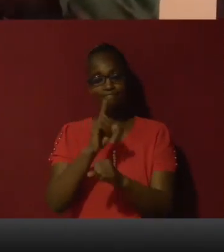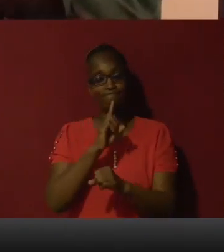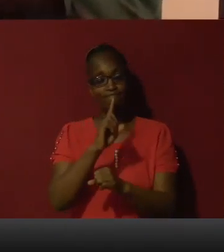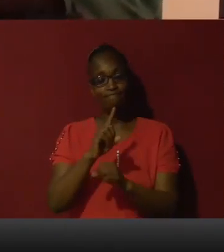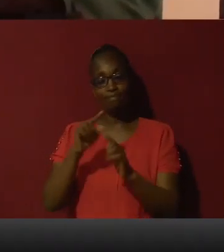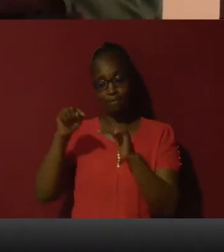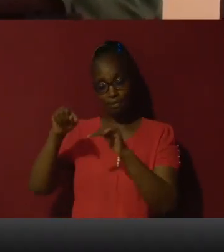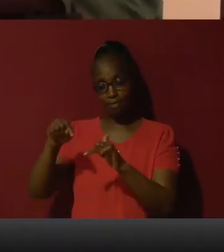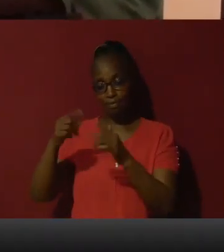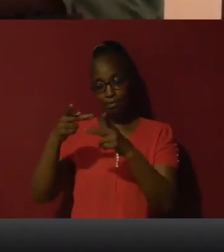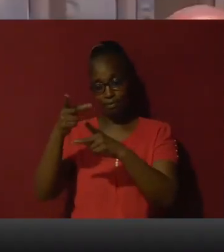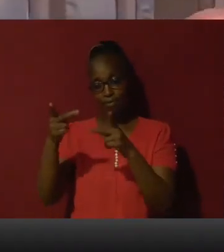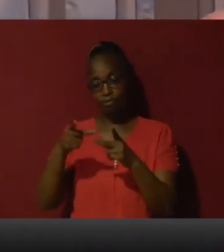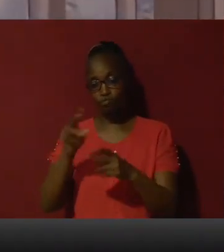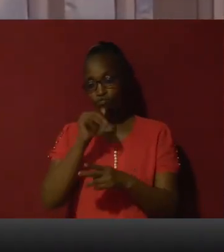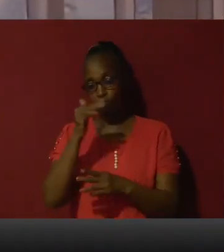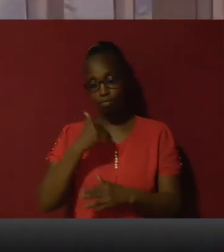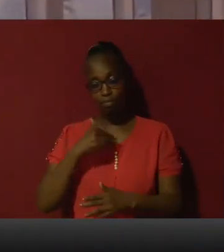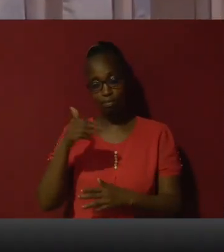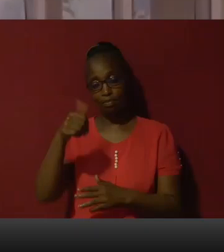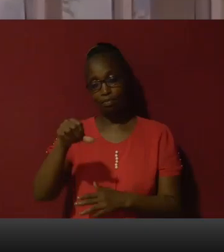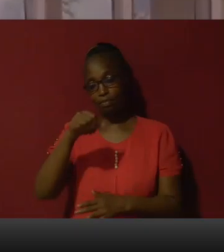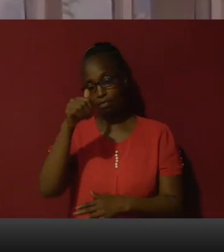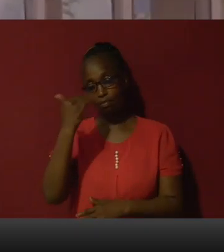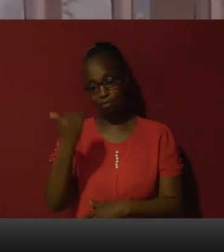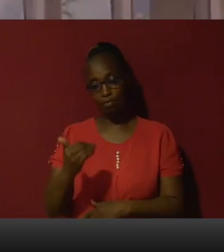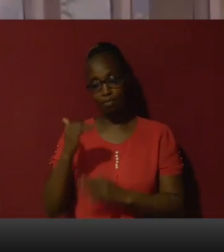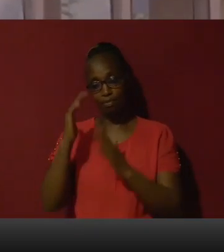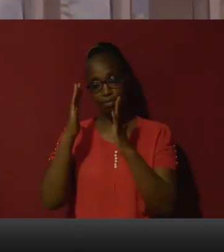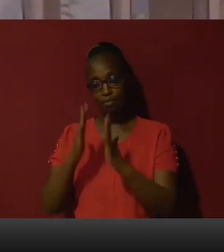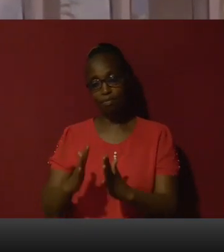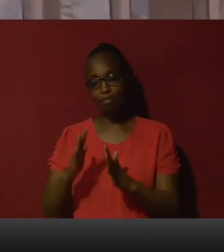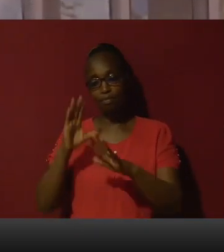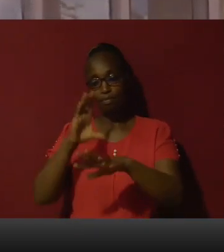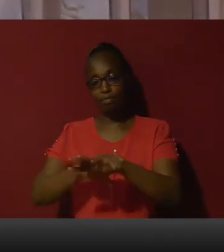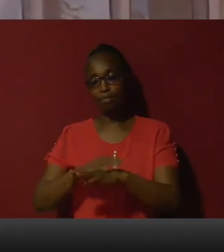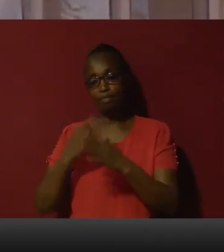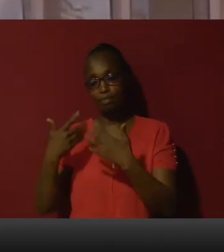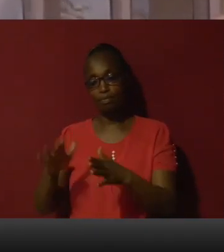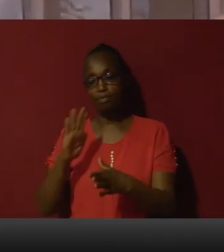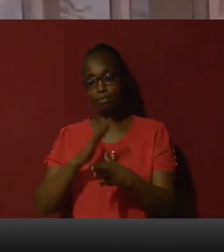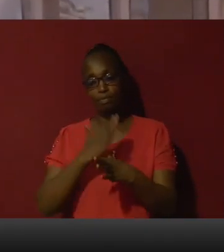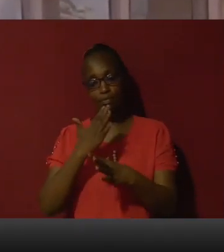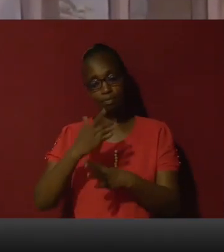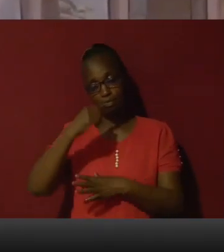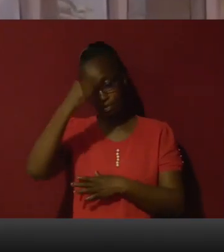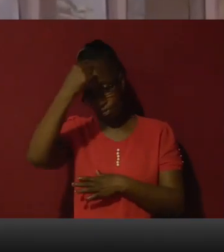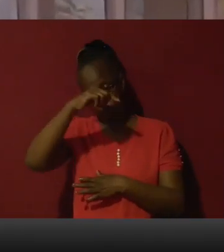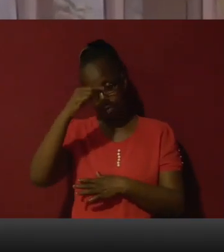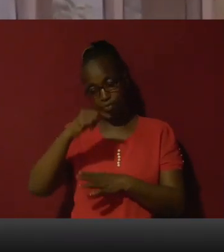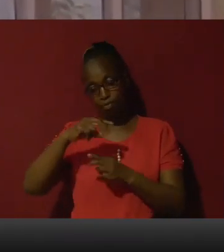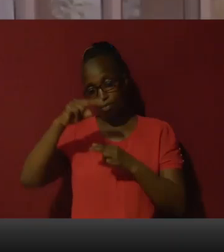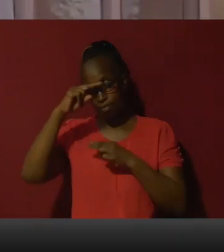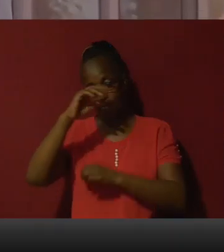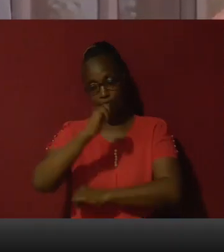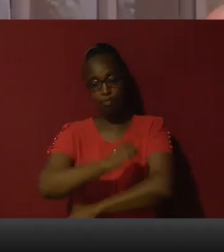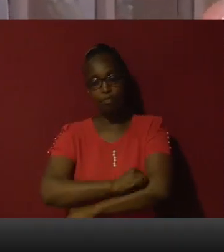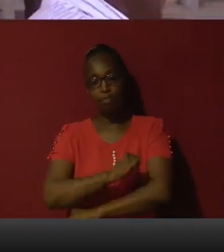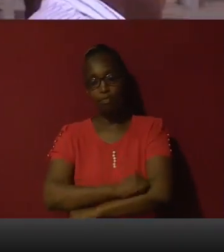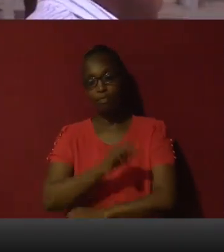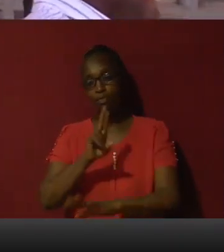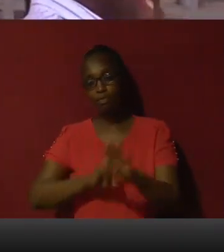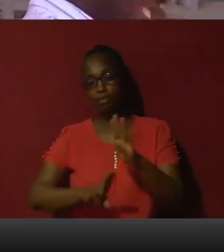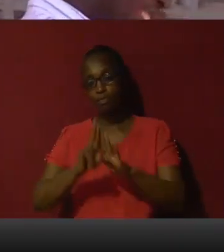constituency we are not going to have any other young person get lost between graduation of secondary school to tertiary